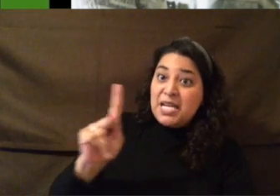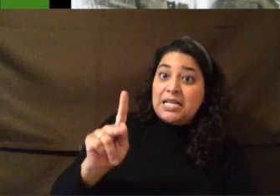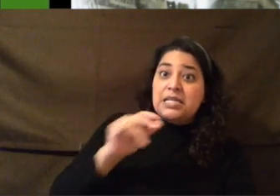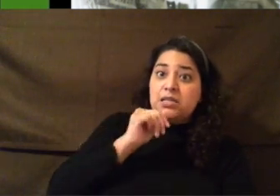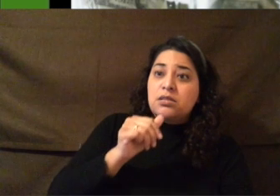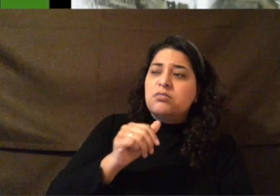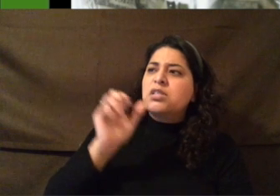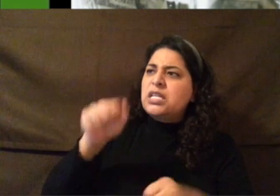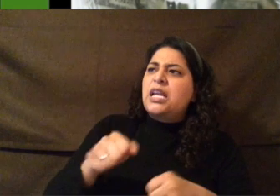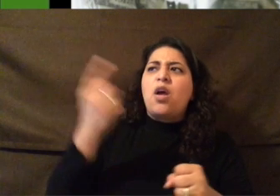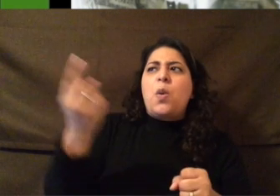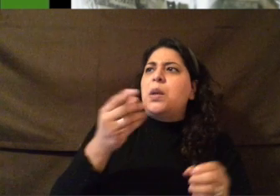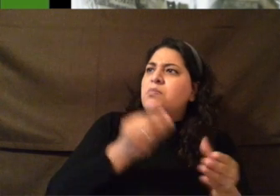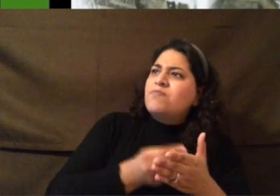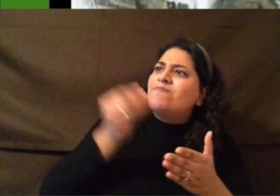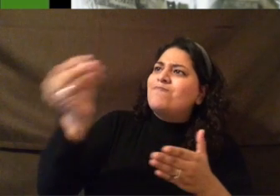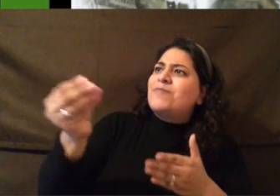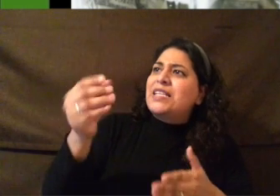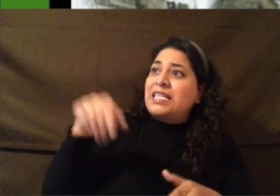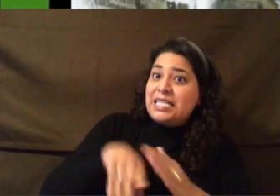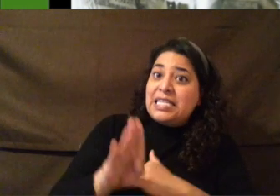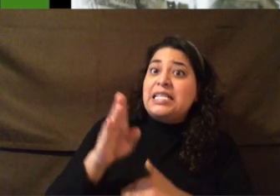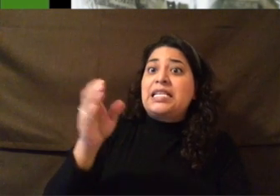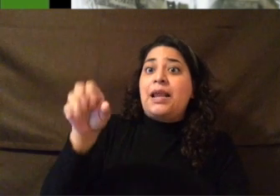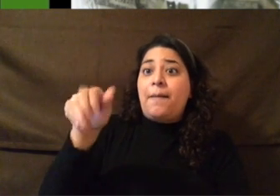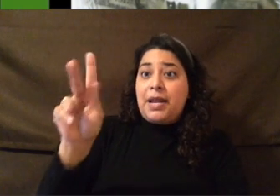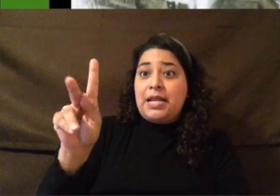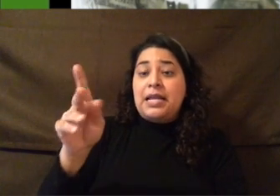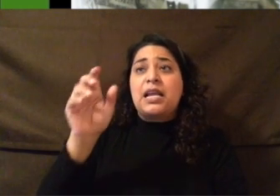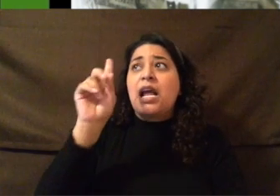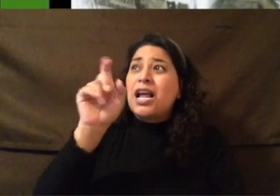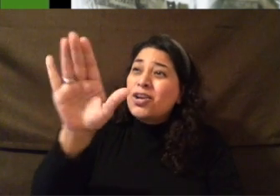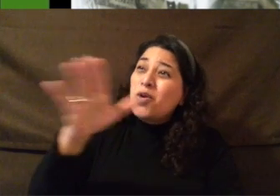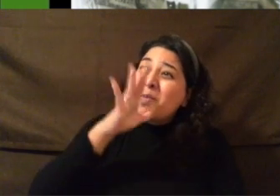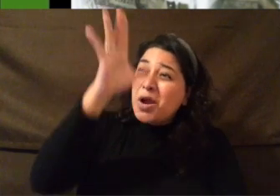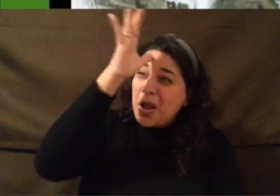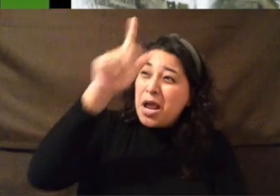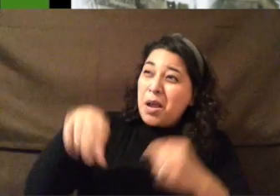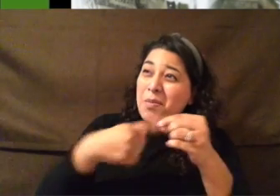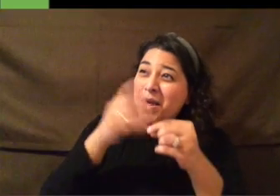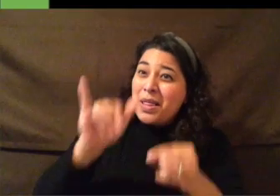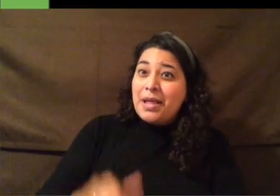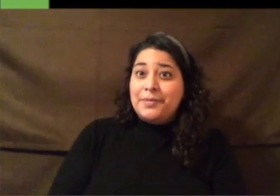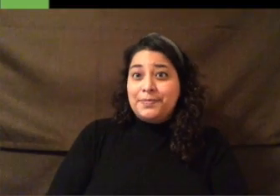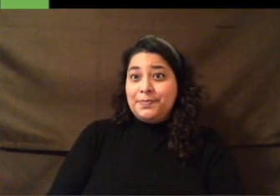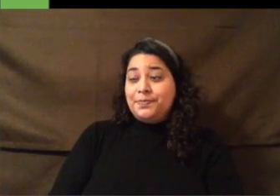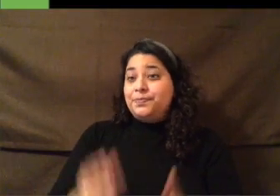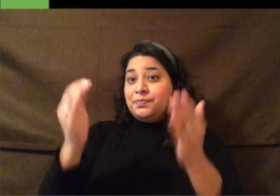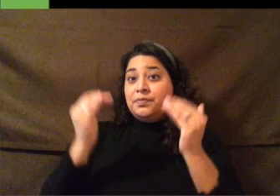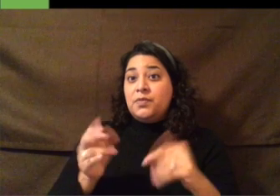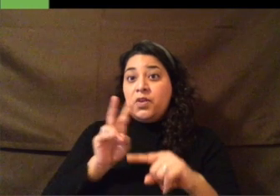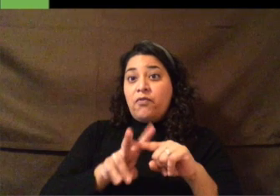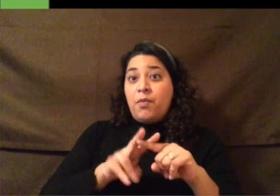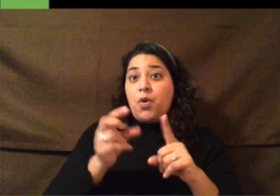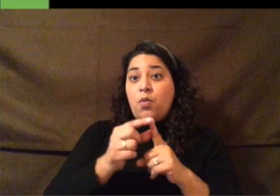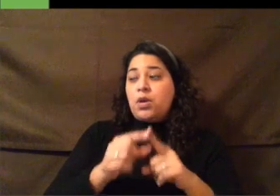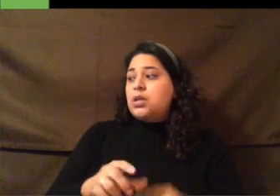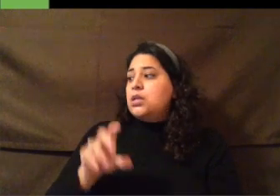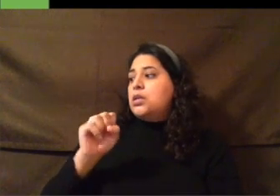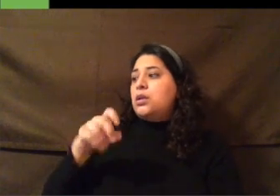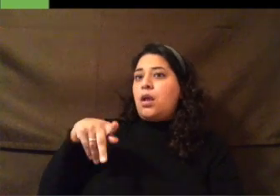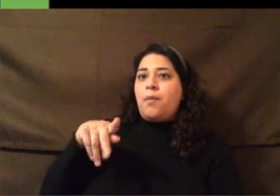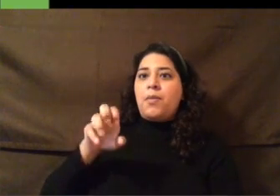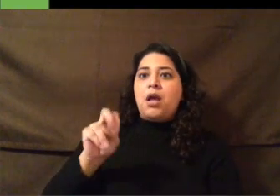never too early for you to put your money into a bank. So maybe you could ask your parents about that. Next vocabulary word,